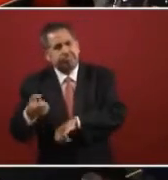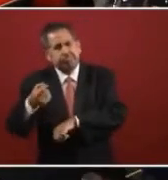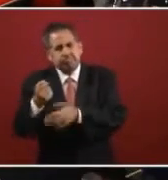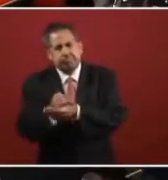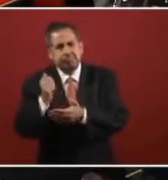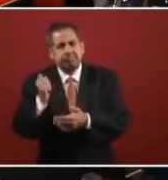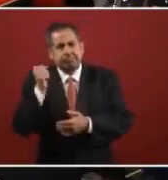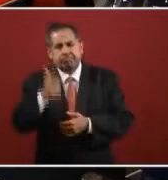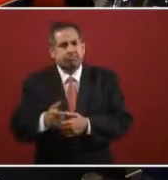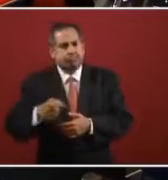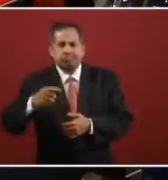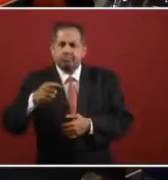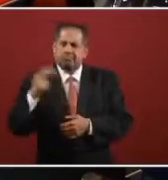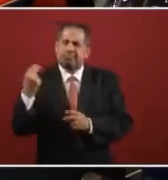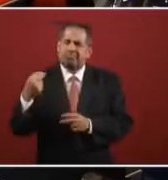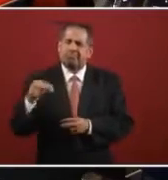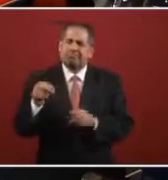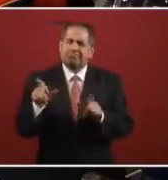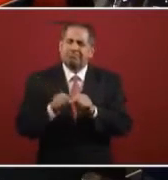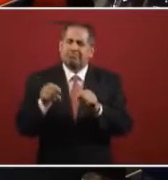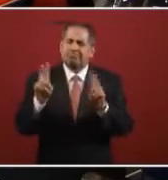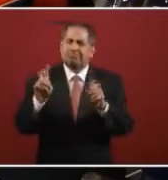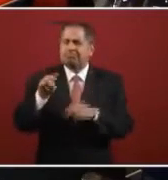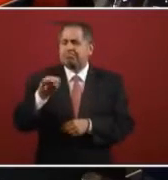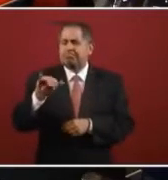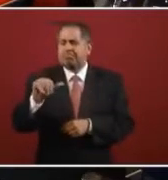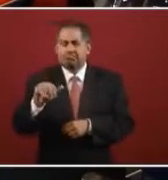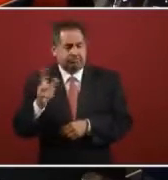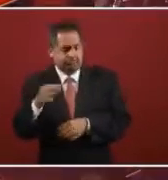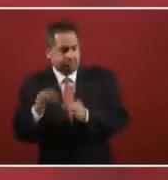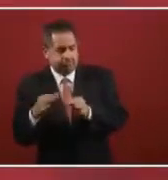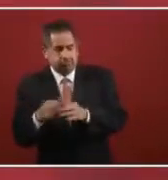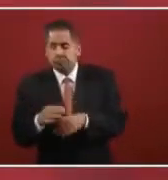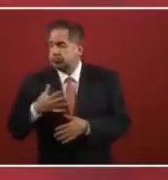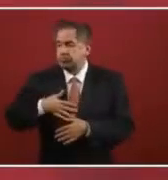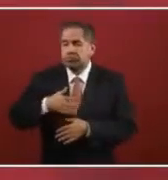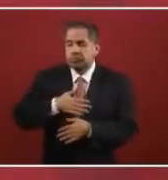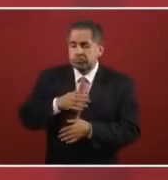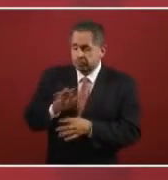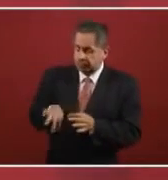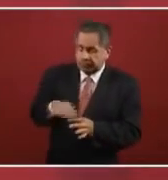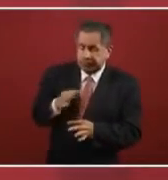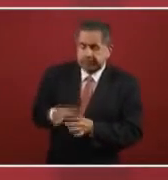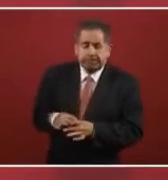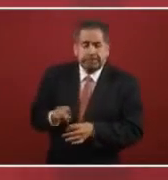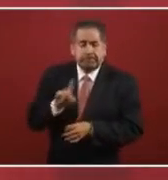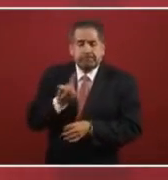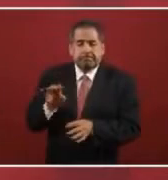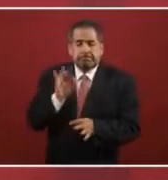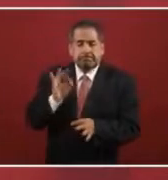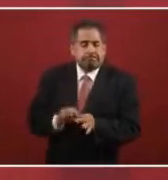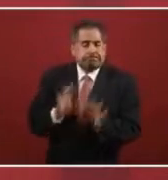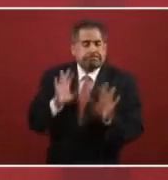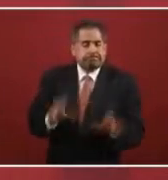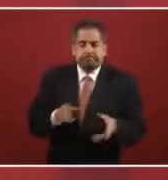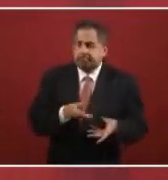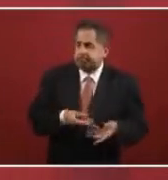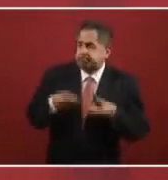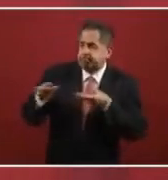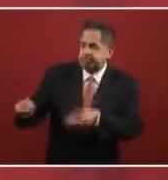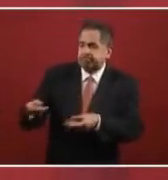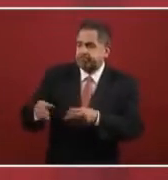evaluación de la mía. Esto ya se So, tiene contemplado Is con there la any Semarnat. delay? Cumplimos al 100%. No, we complied Se entregaron más 100%.